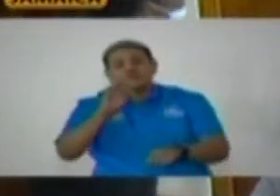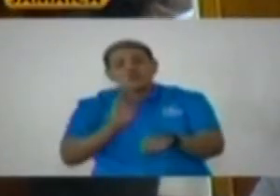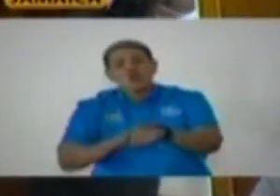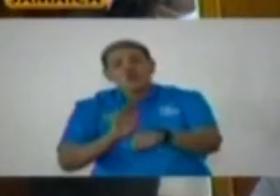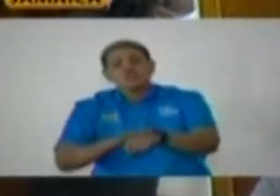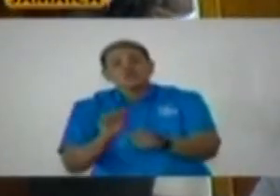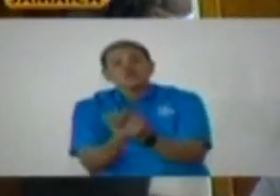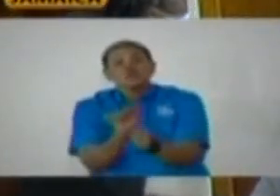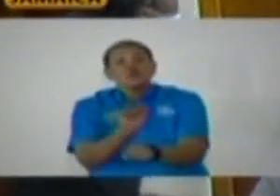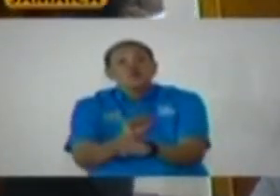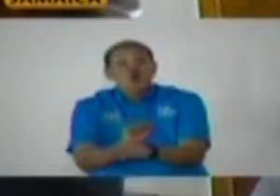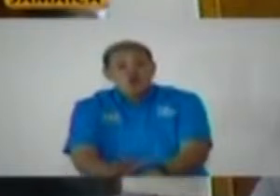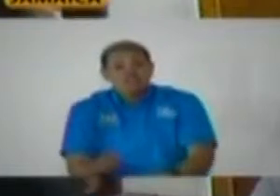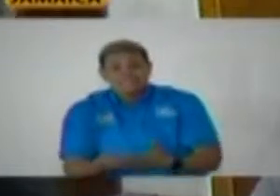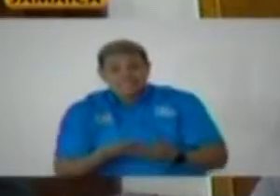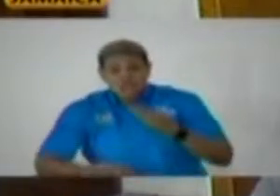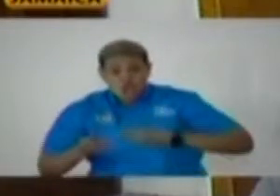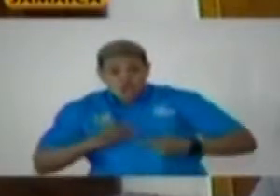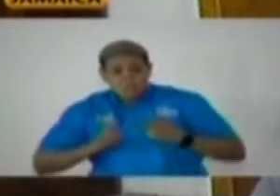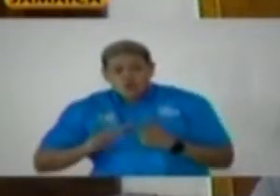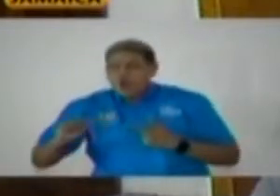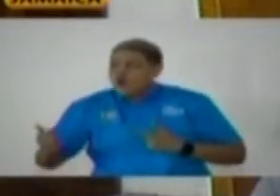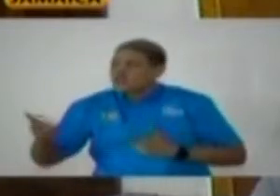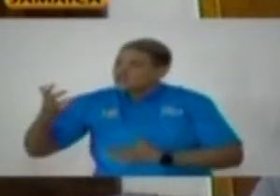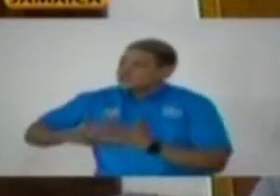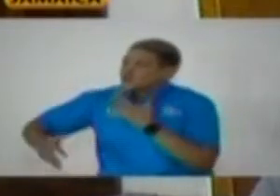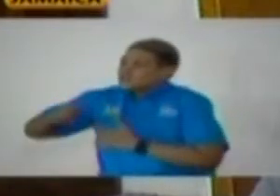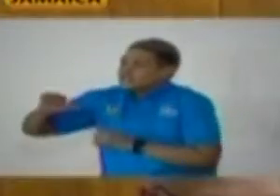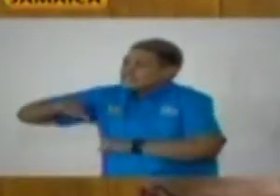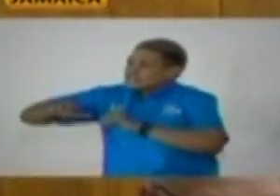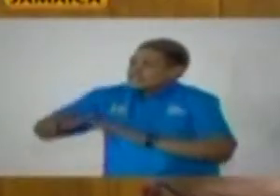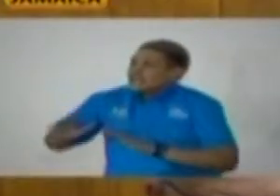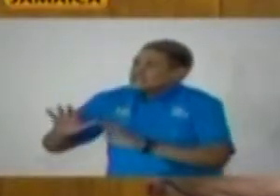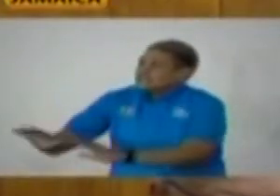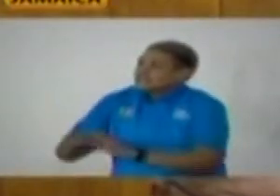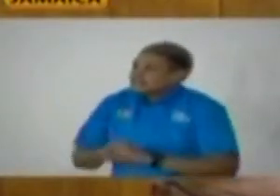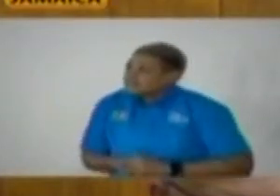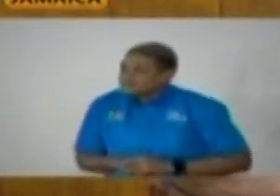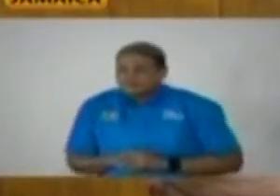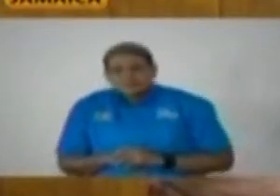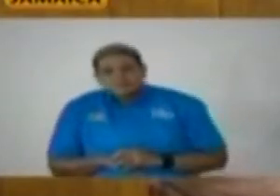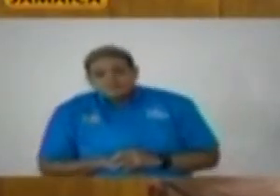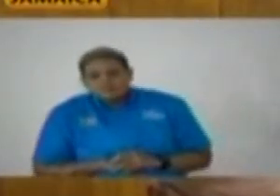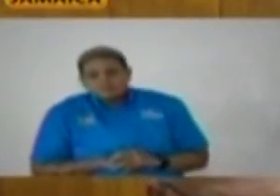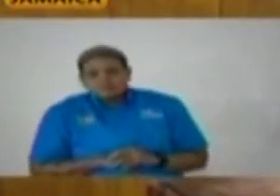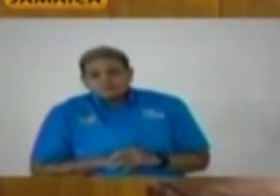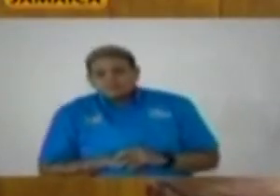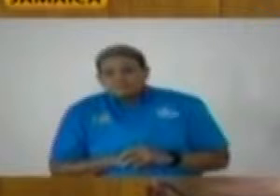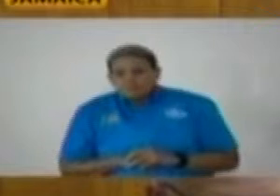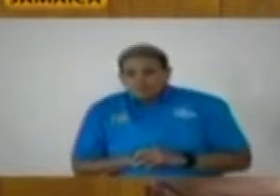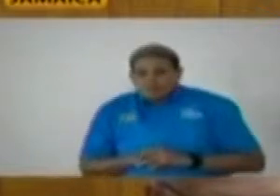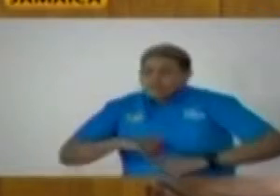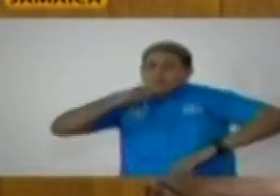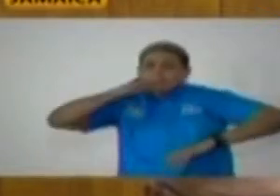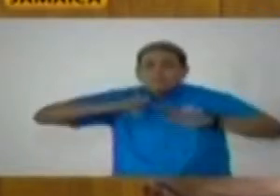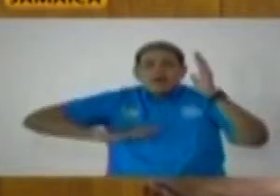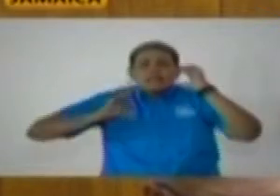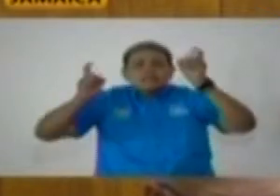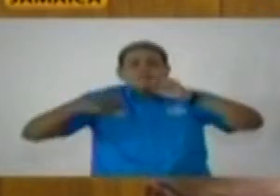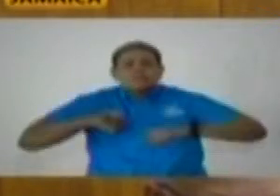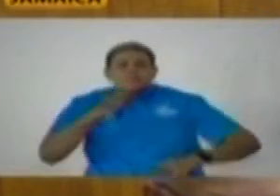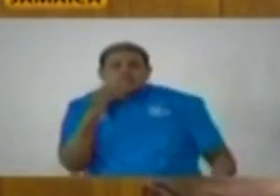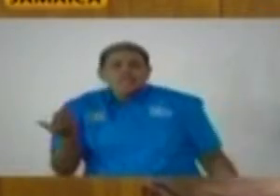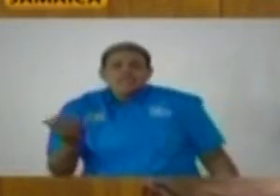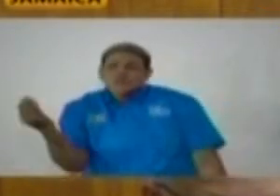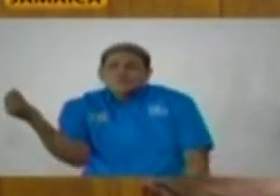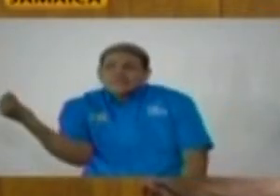with workers, economists, and other social scientists. Madam Speaker, I am not here to